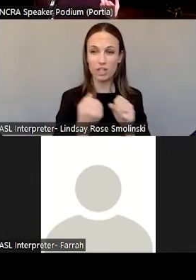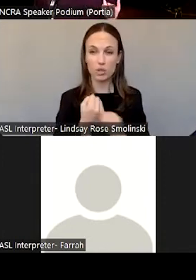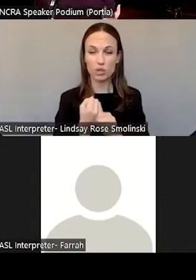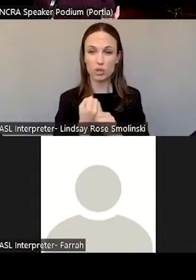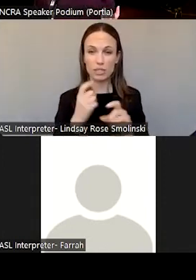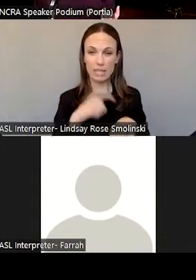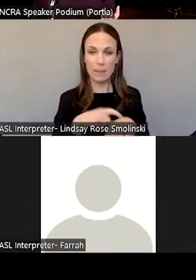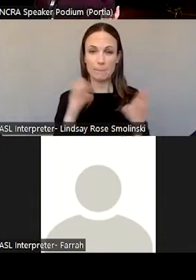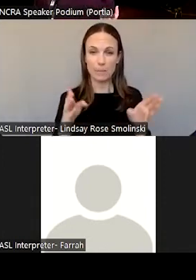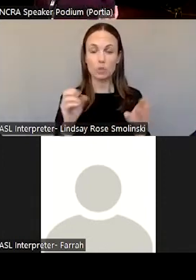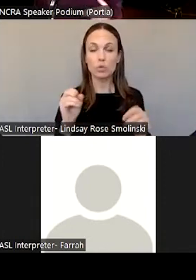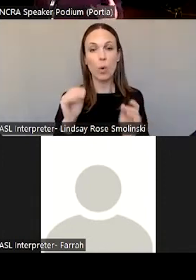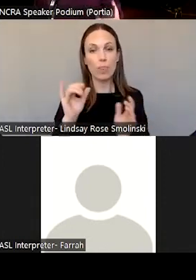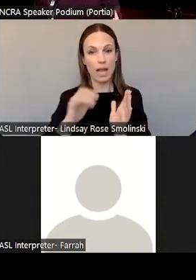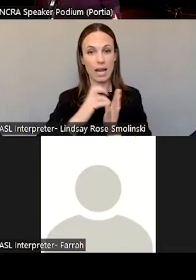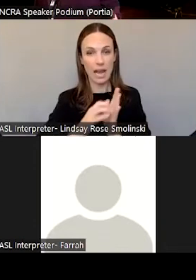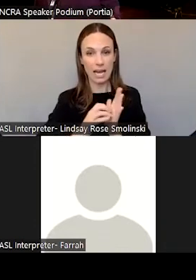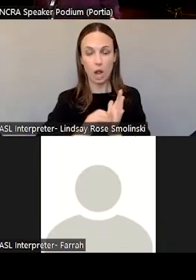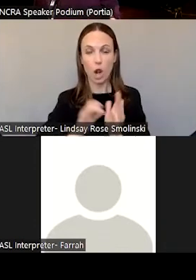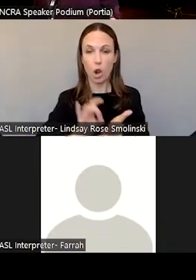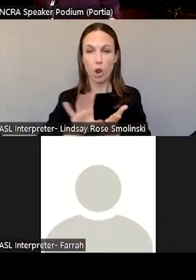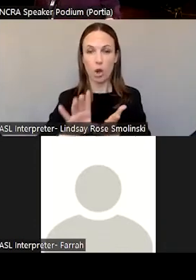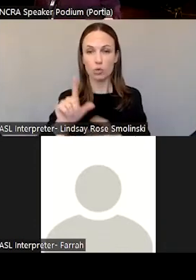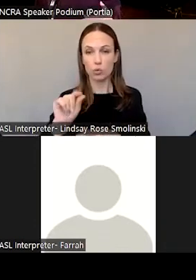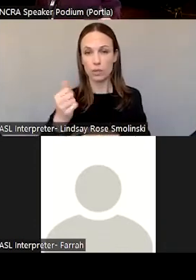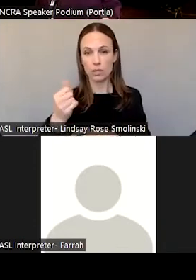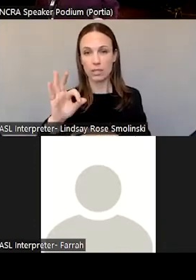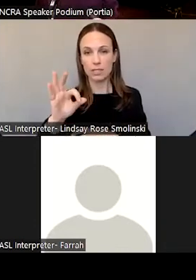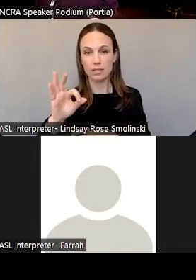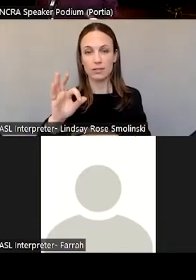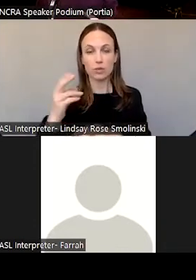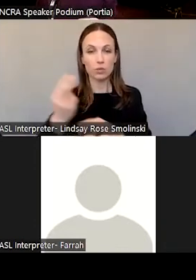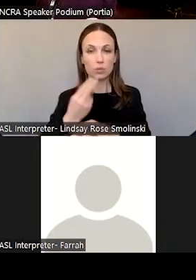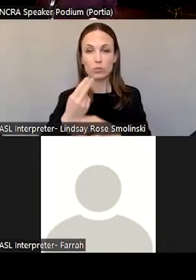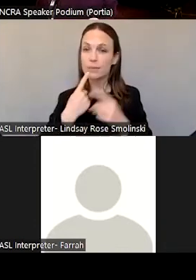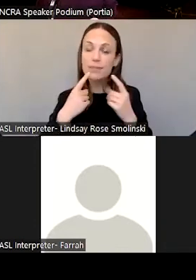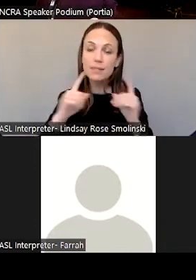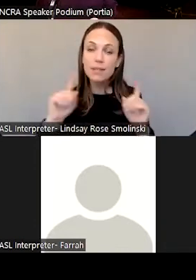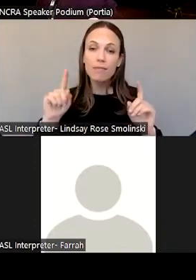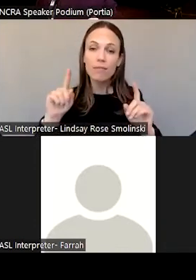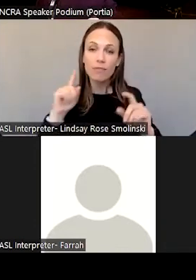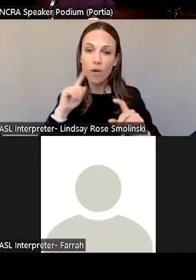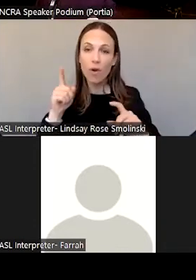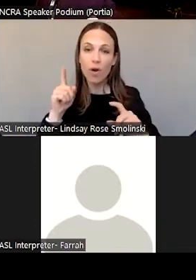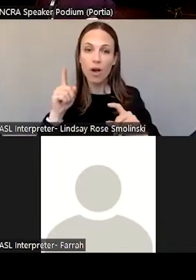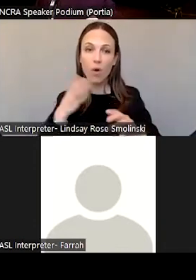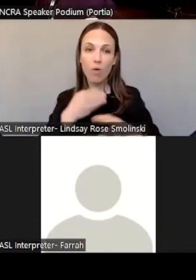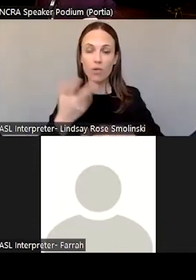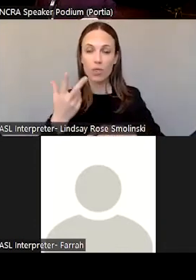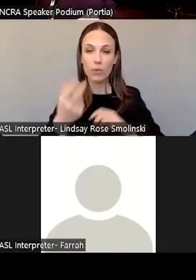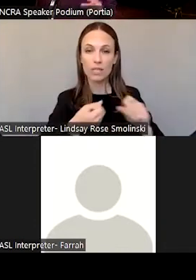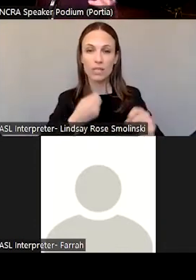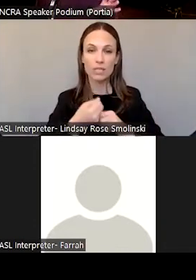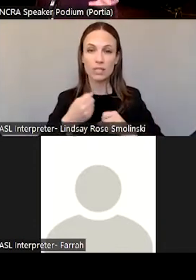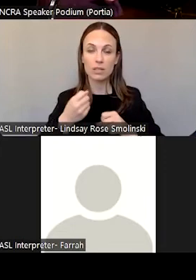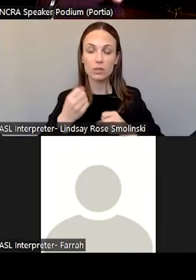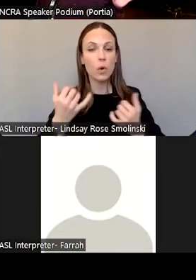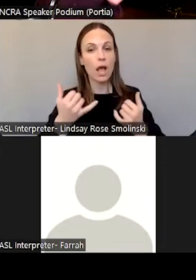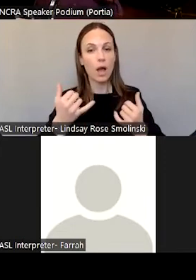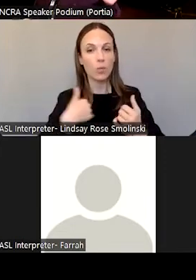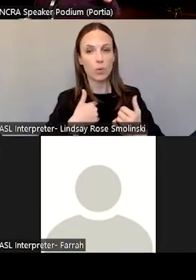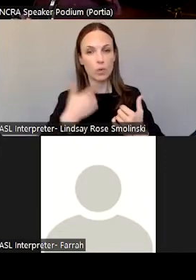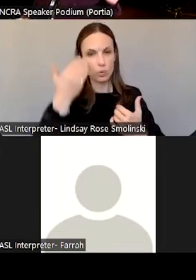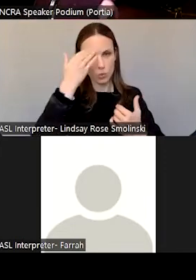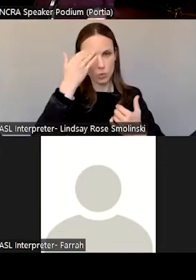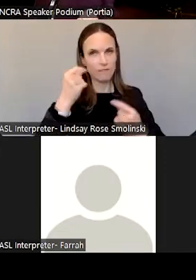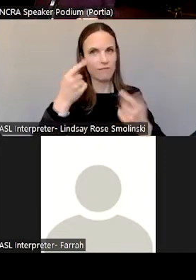the calculator was launched in 2019, has been used successfully for over 3 years. And so now we know it's